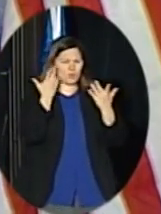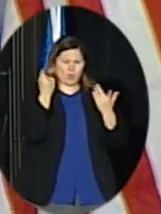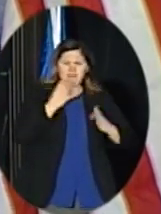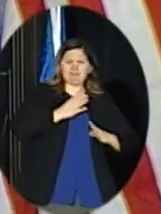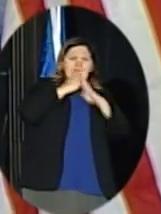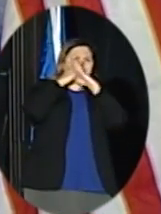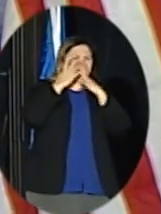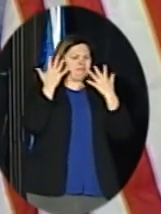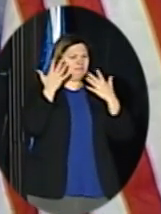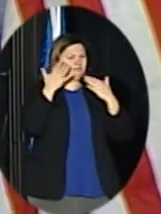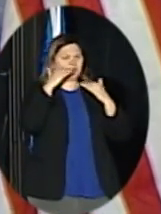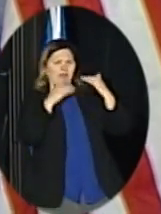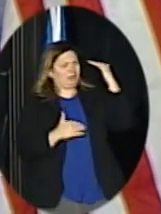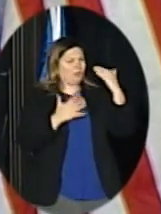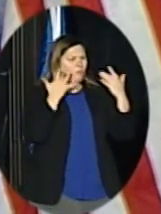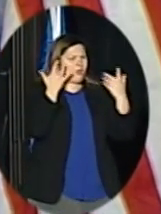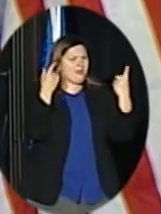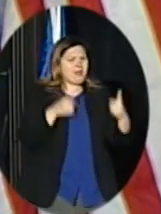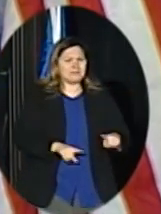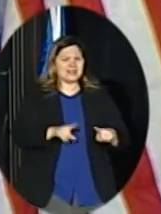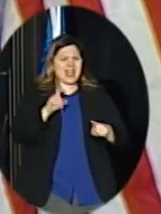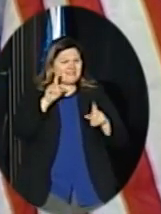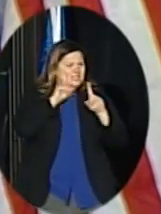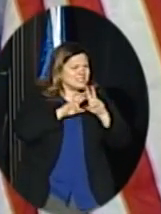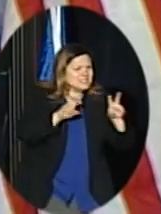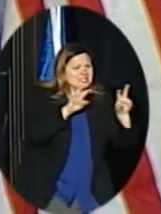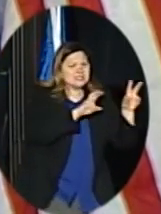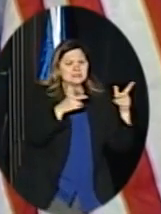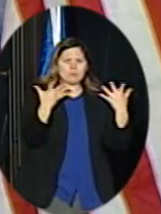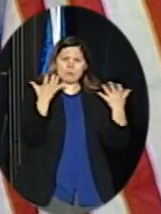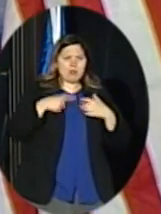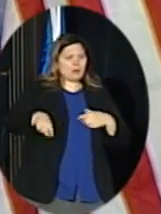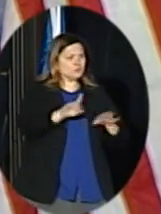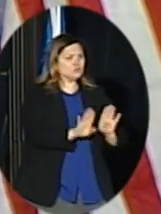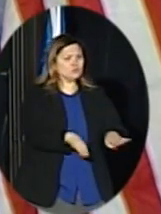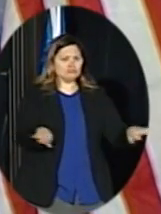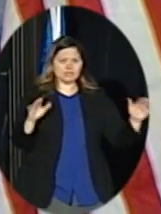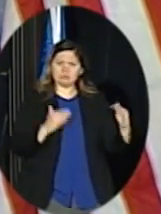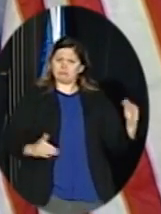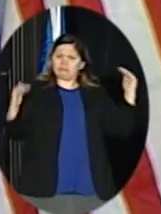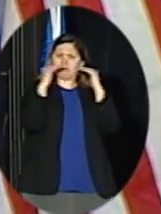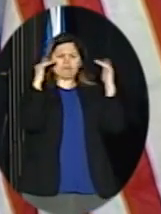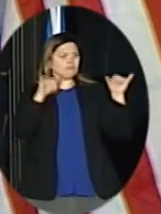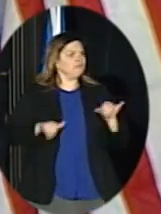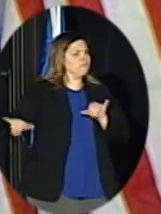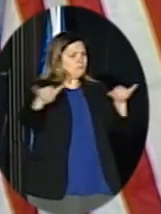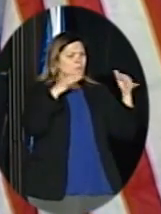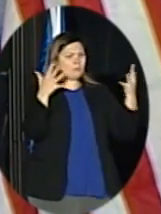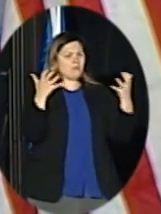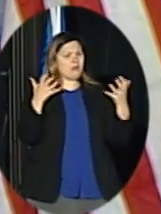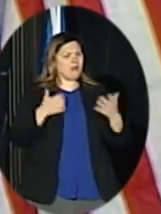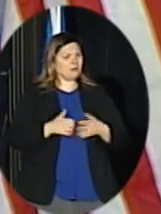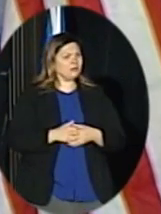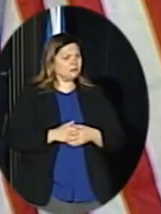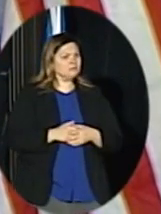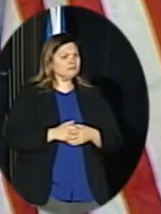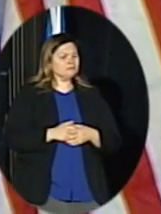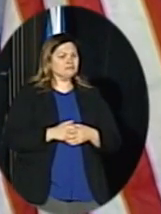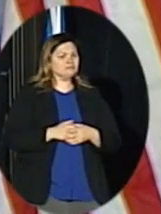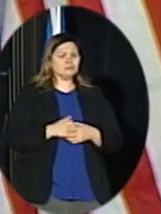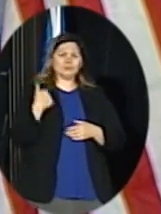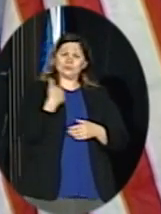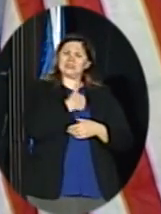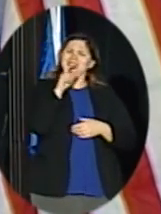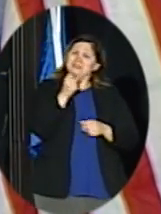child born in St. Paul the opportunity to achieve her full potential. Building a city that works for everyone can only